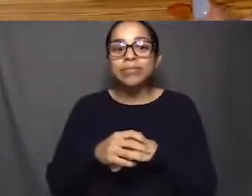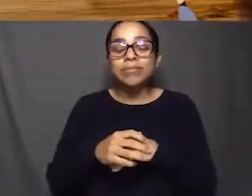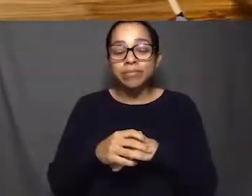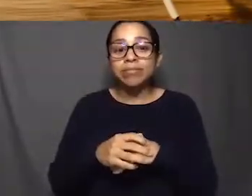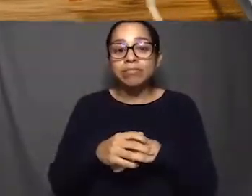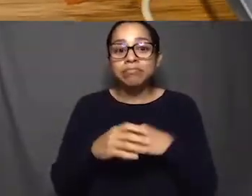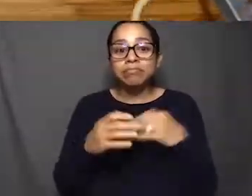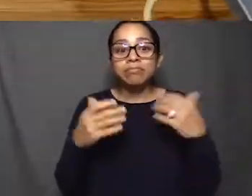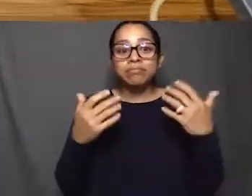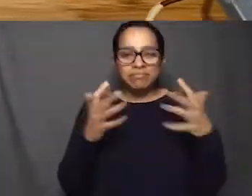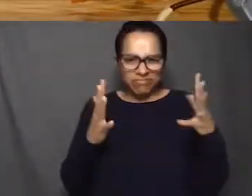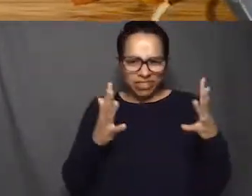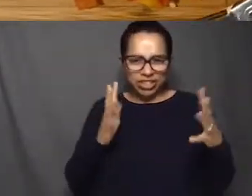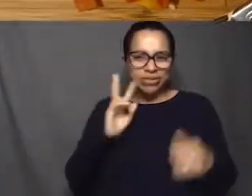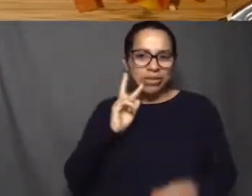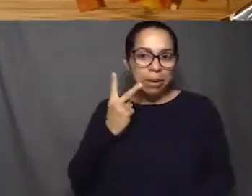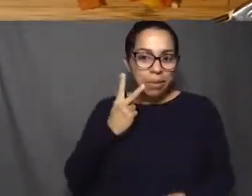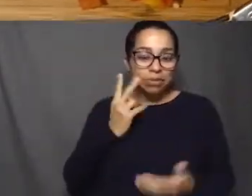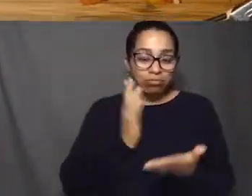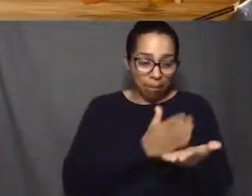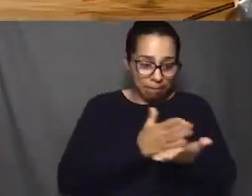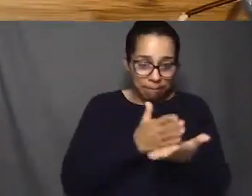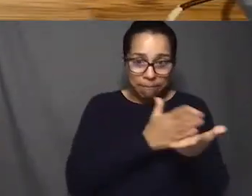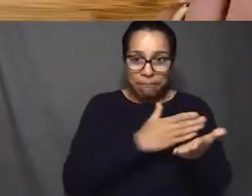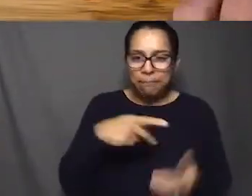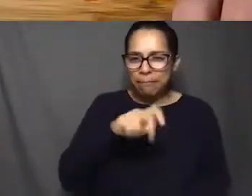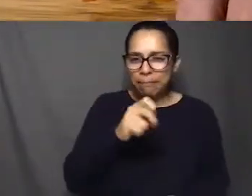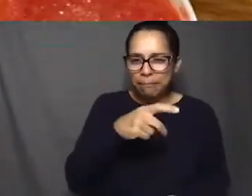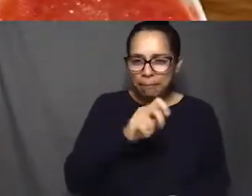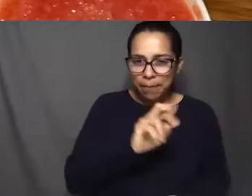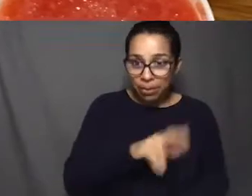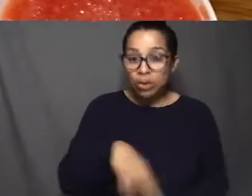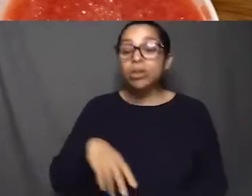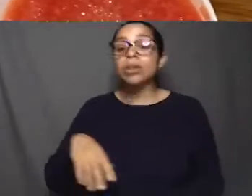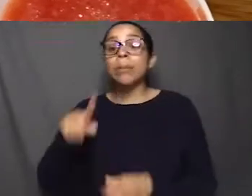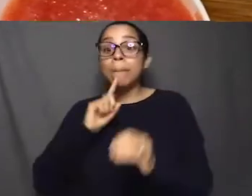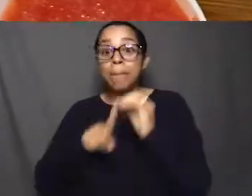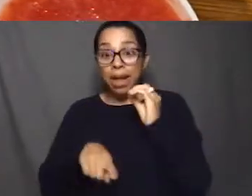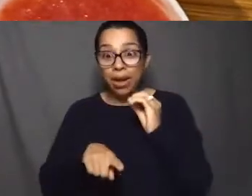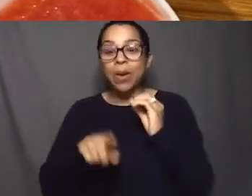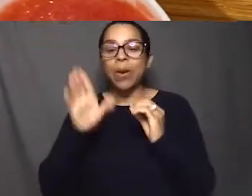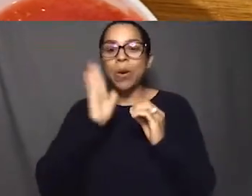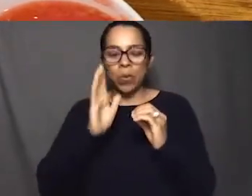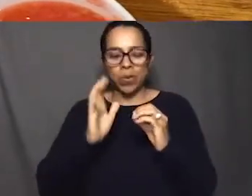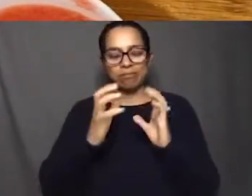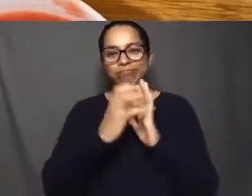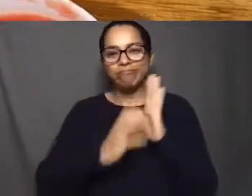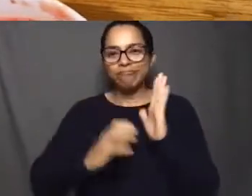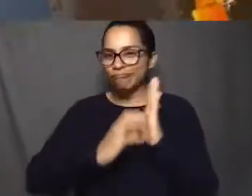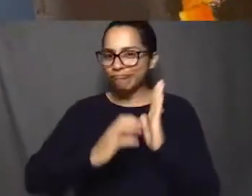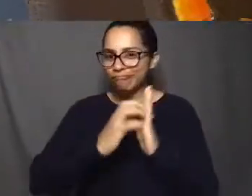finish chopping up the peppers, we're going to grate the tomatoes. We're going to chop up the onions.